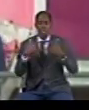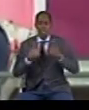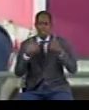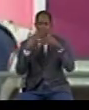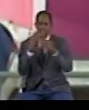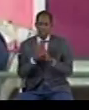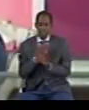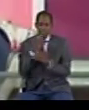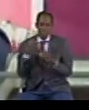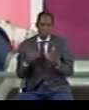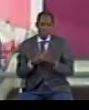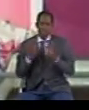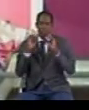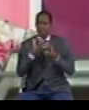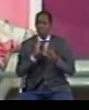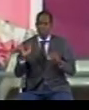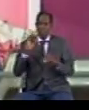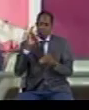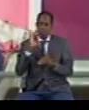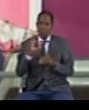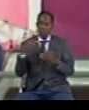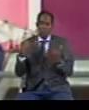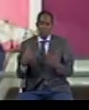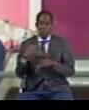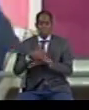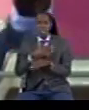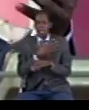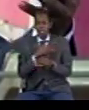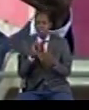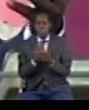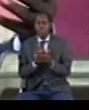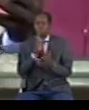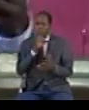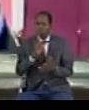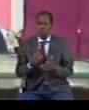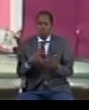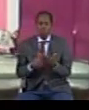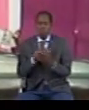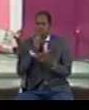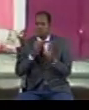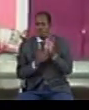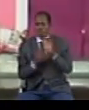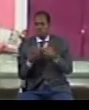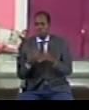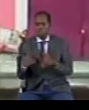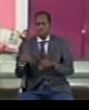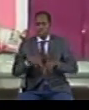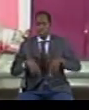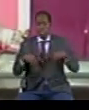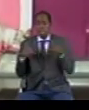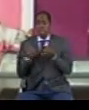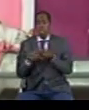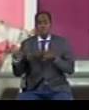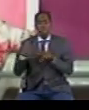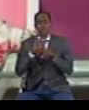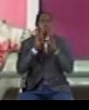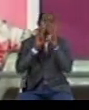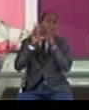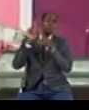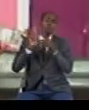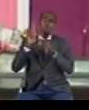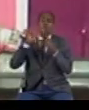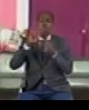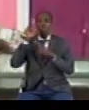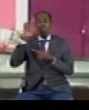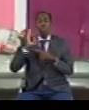and the effect of the true gospel is not effected in their life, Lord, as they look unto you and look, you know, see you as your Savior and